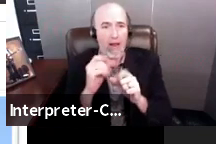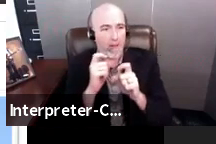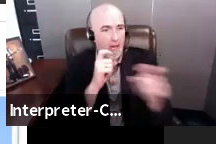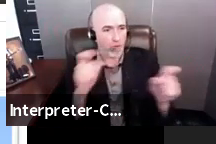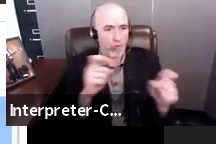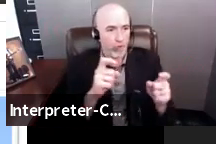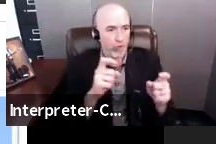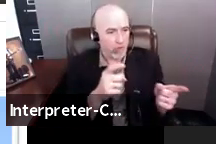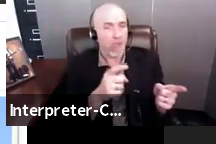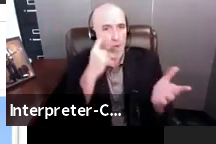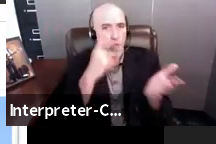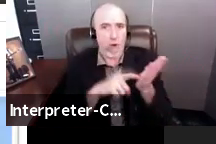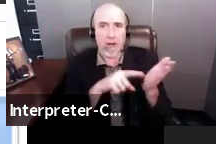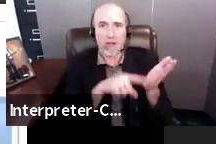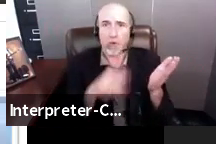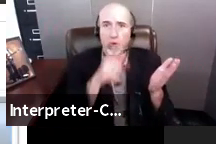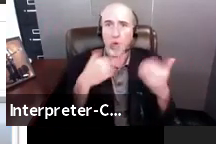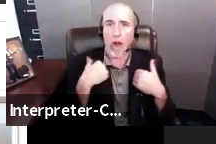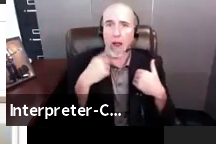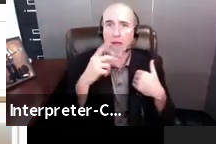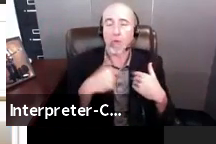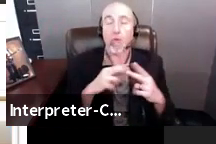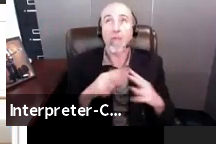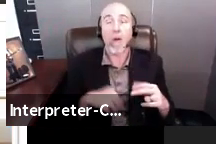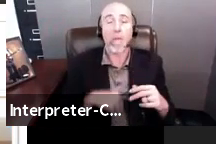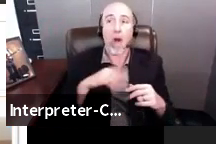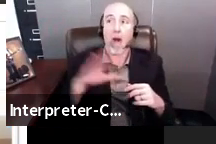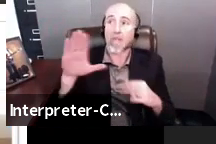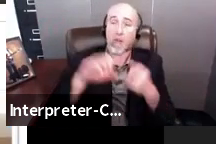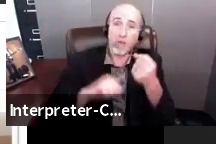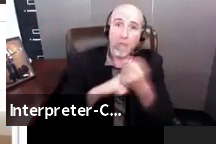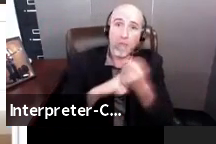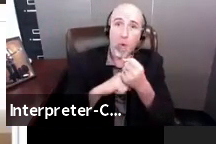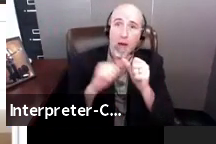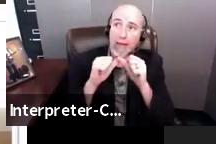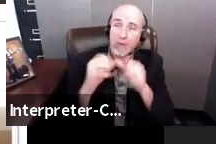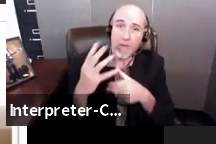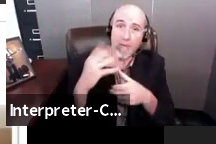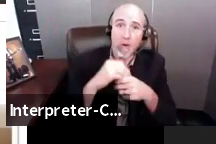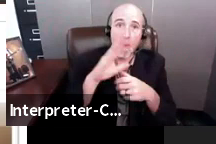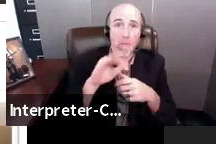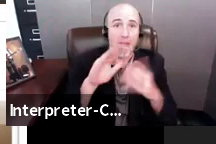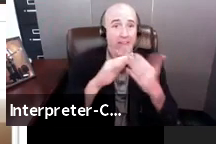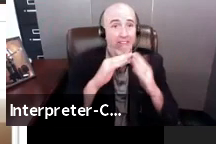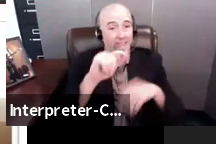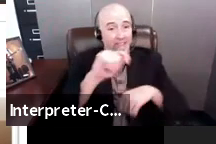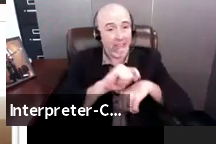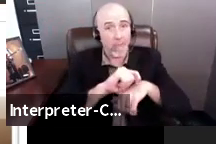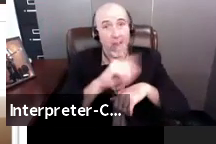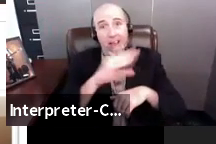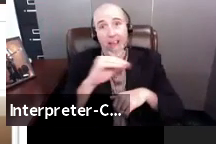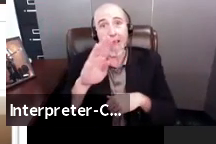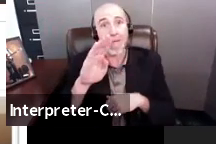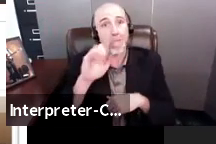disabilities. We are extremely proud of the support and continued involvement by the City of Temple and Bell County in working to assure